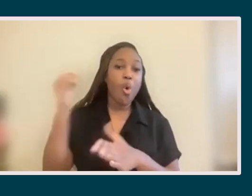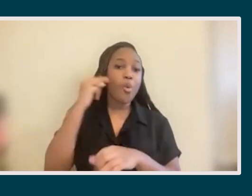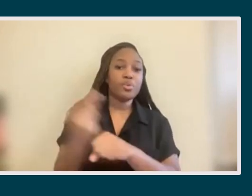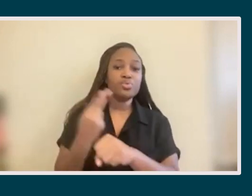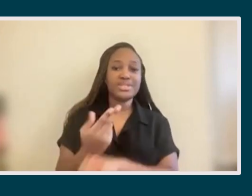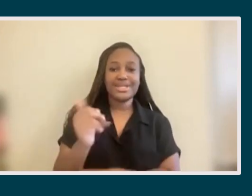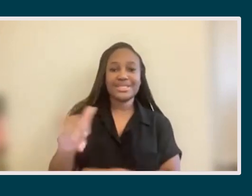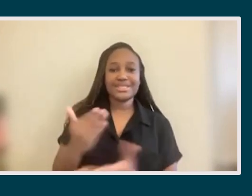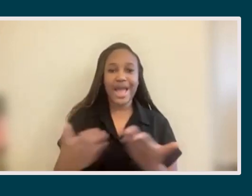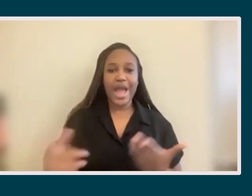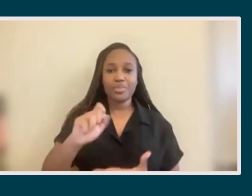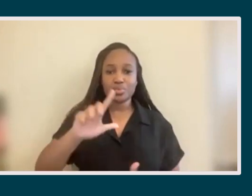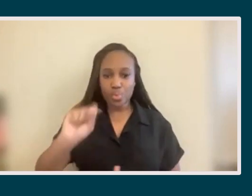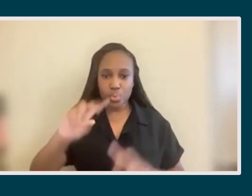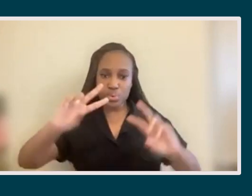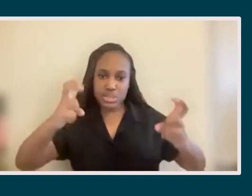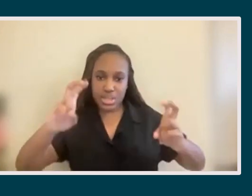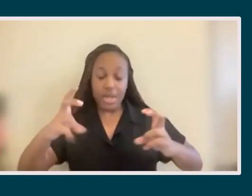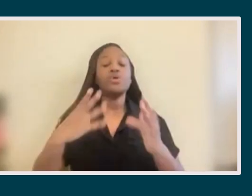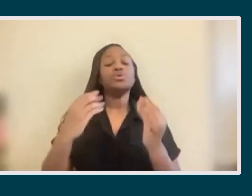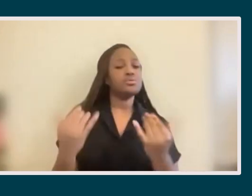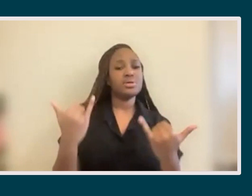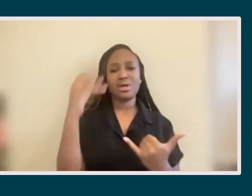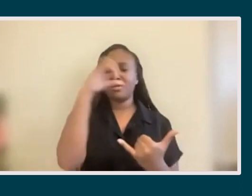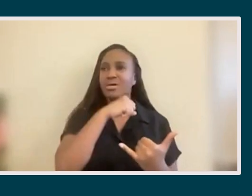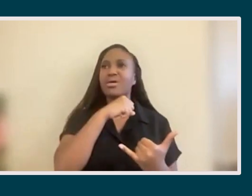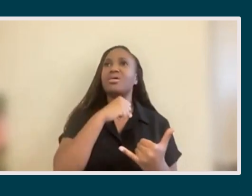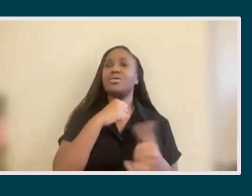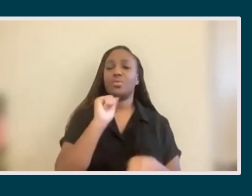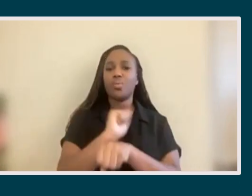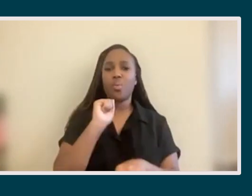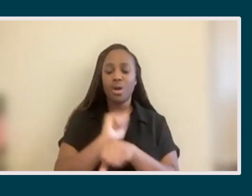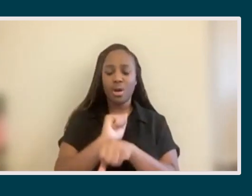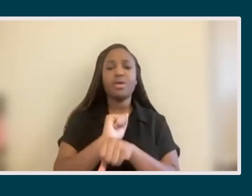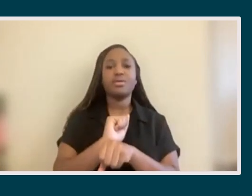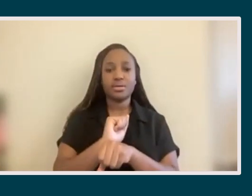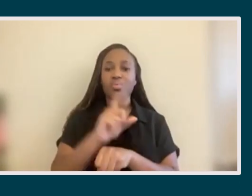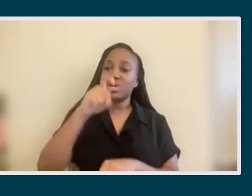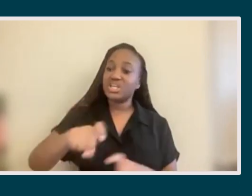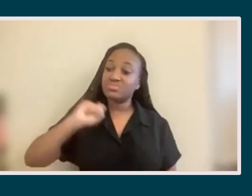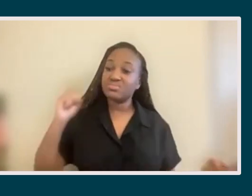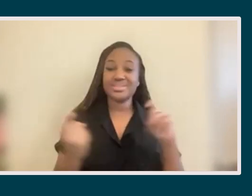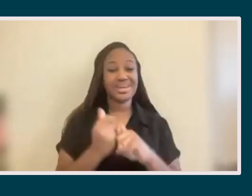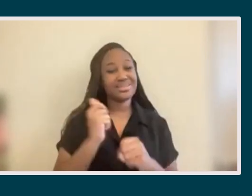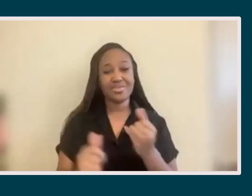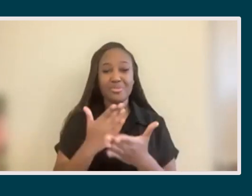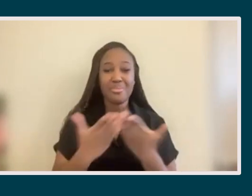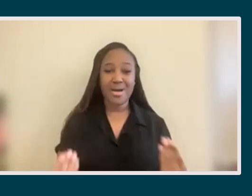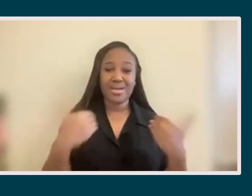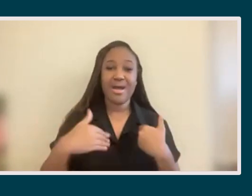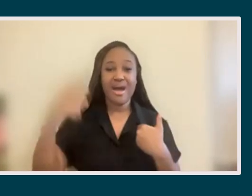this assumption that our work is to change everybody to have the same